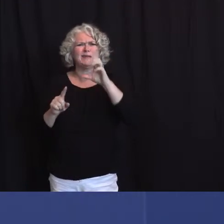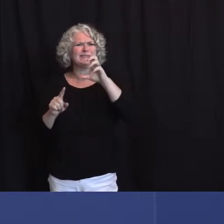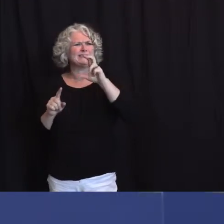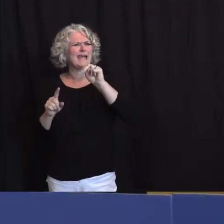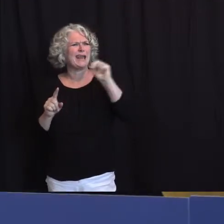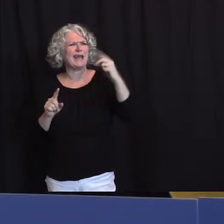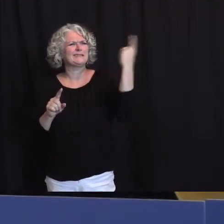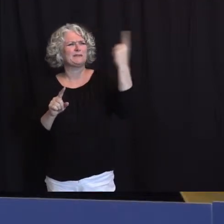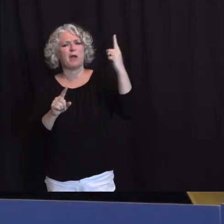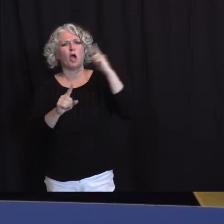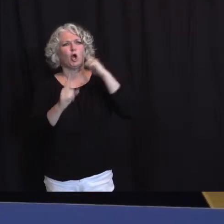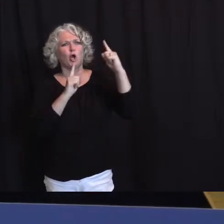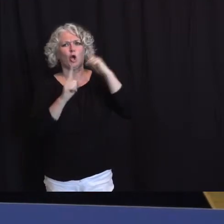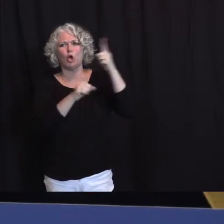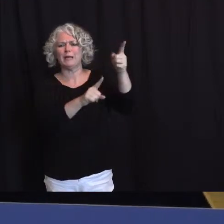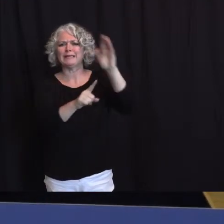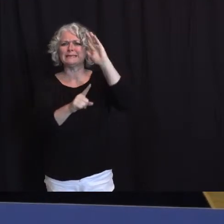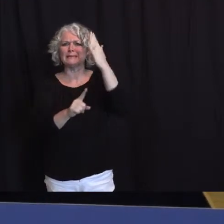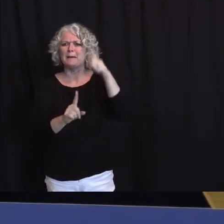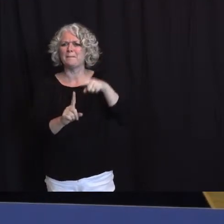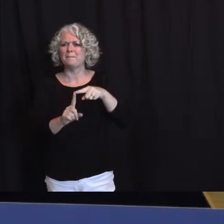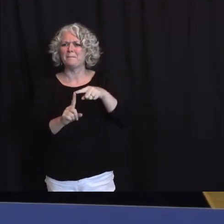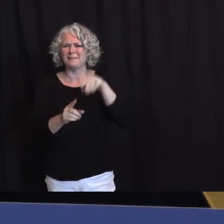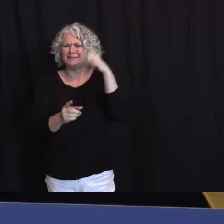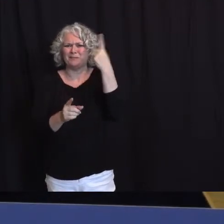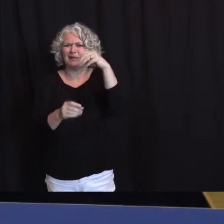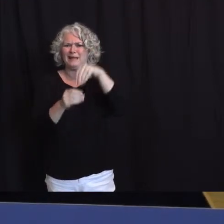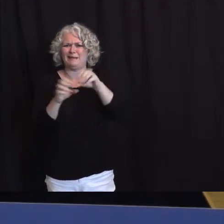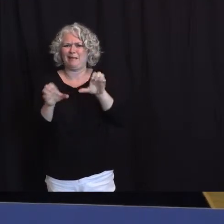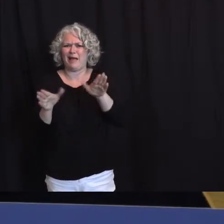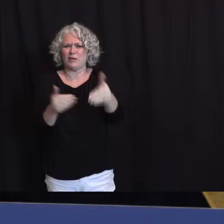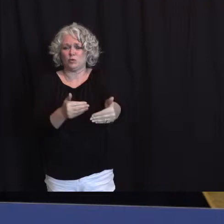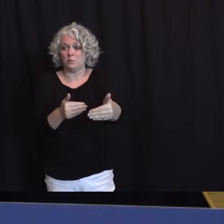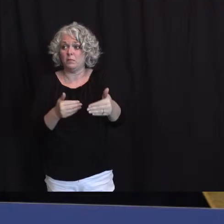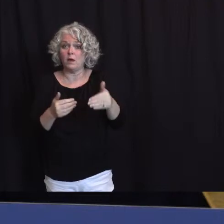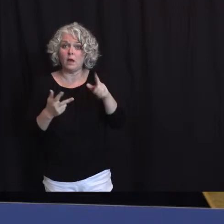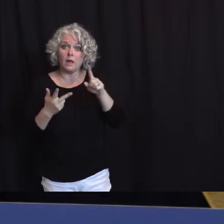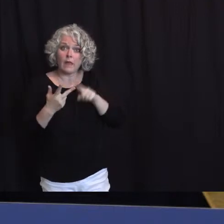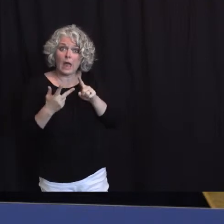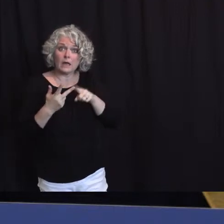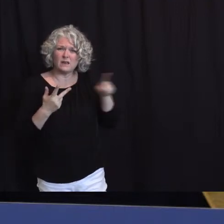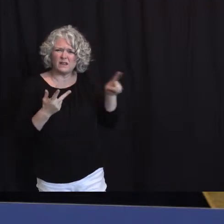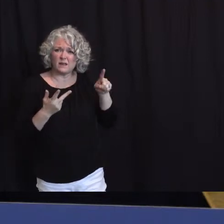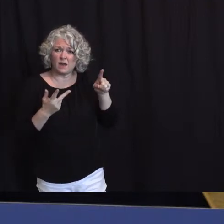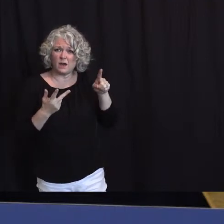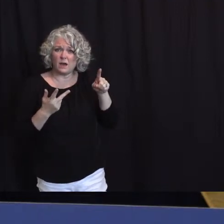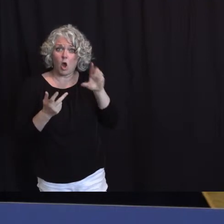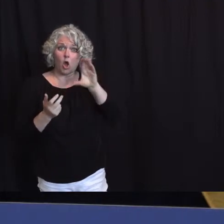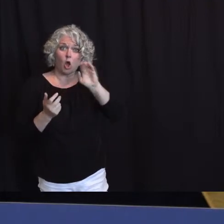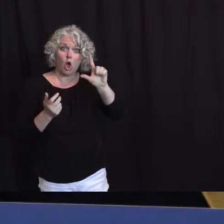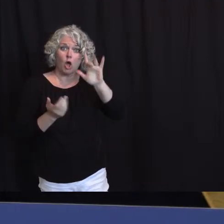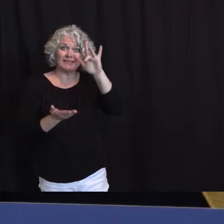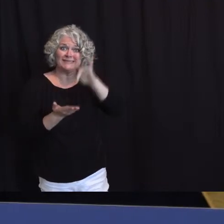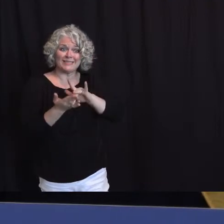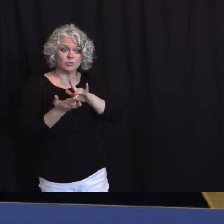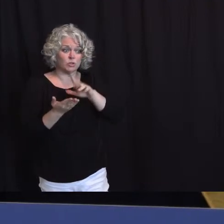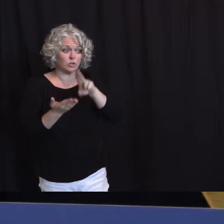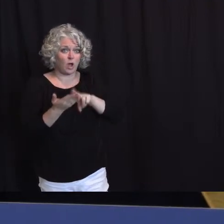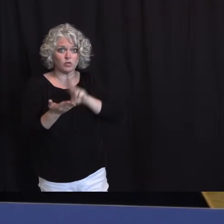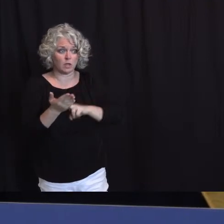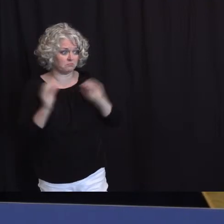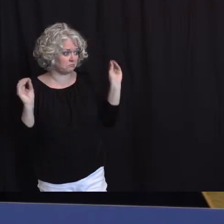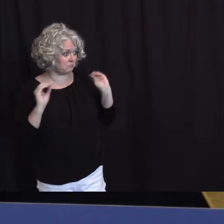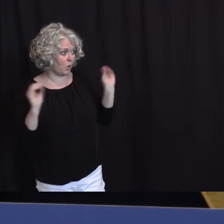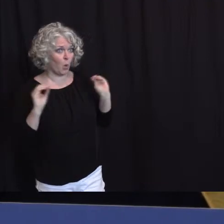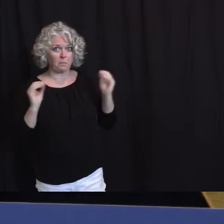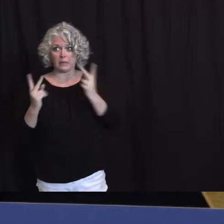NBC and mentioned Newark schools in them. And then anything disclosure on contracts and data regarding